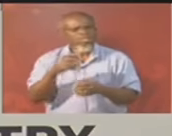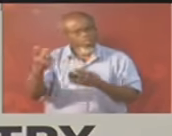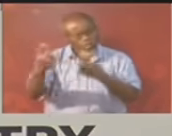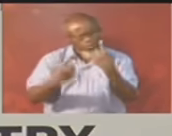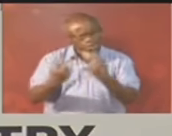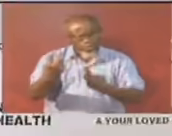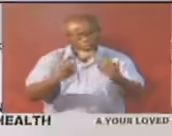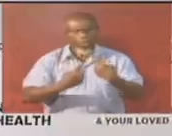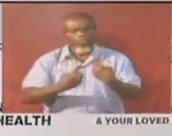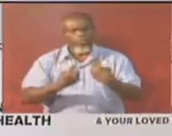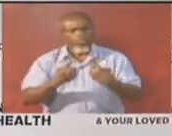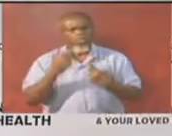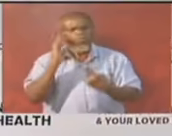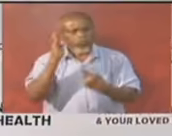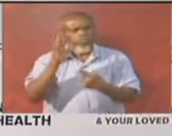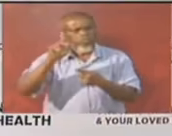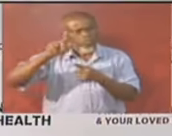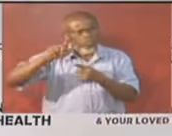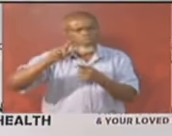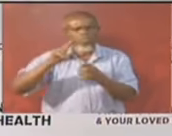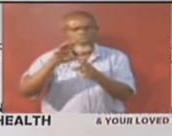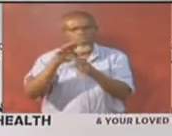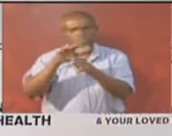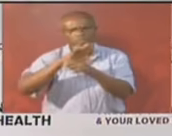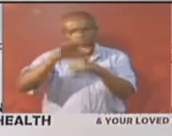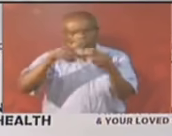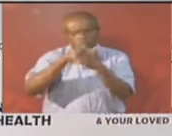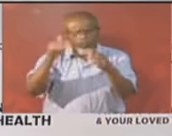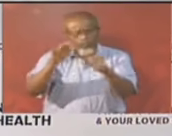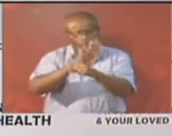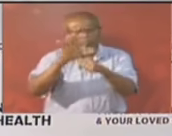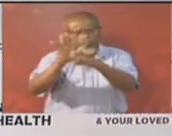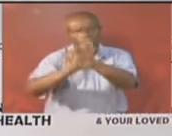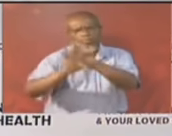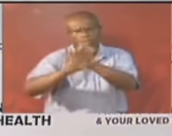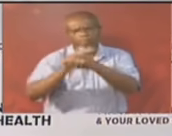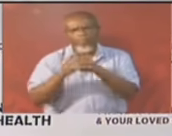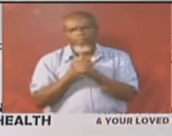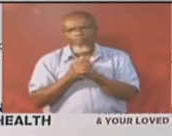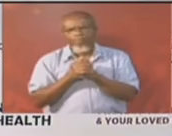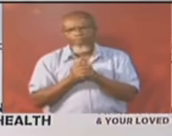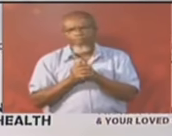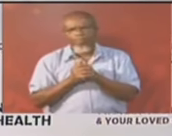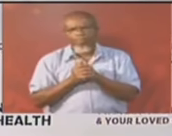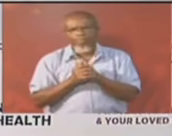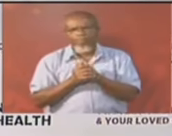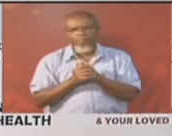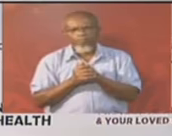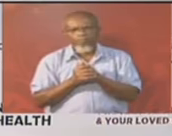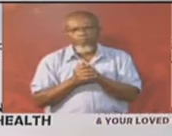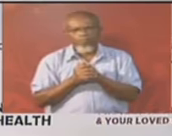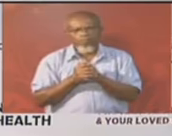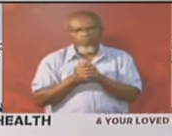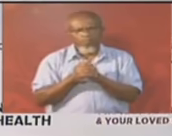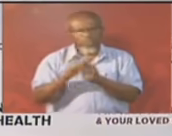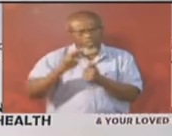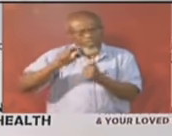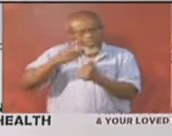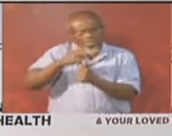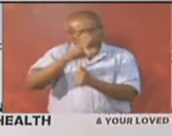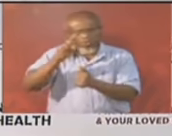much. Okay, and thank you for the second question. I'm not sure if we can pull back up that